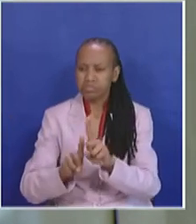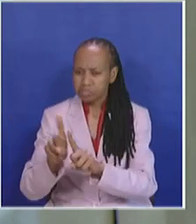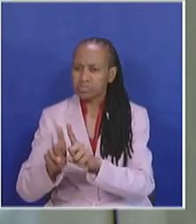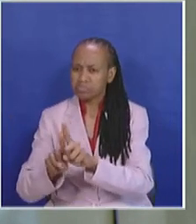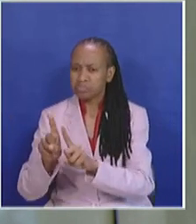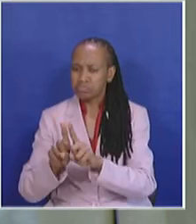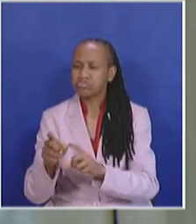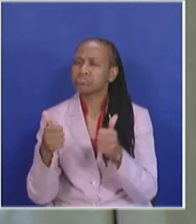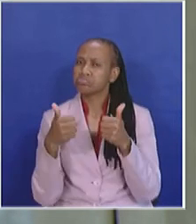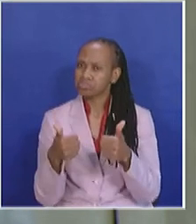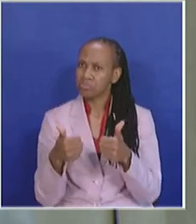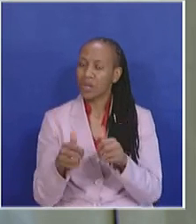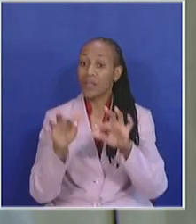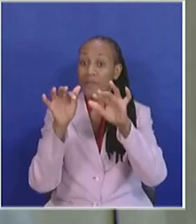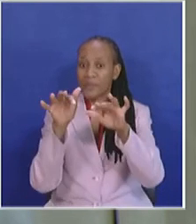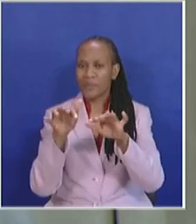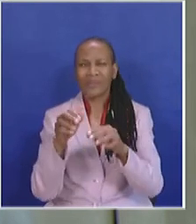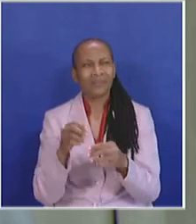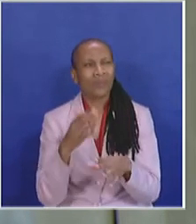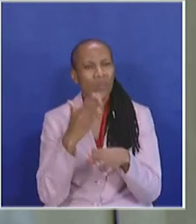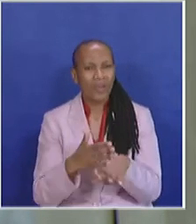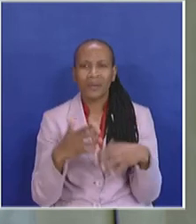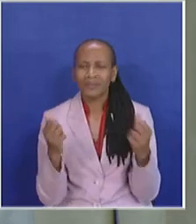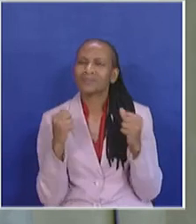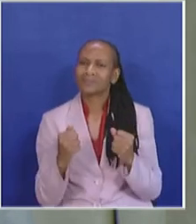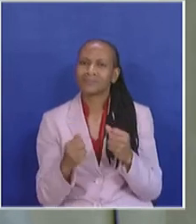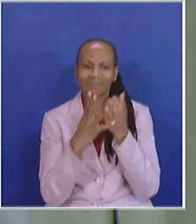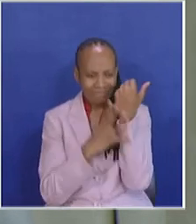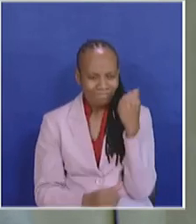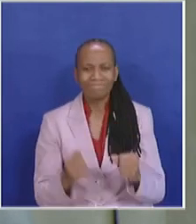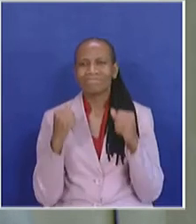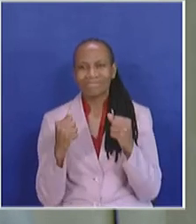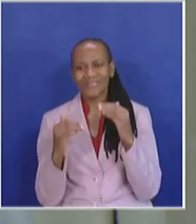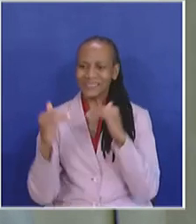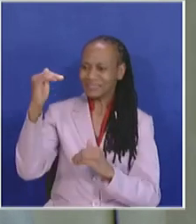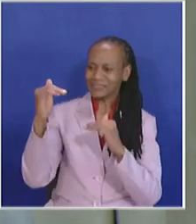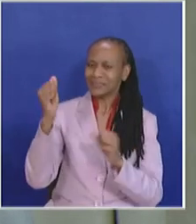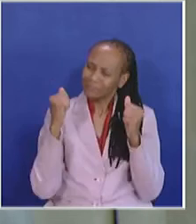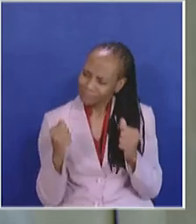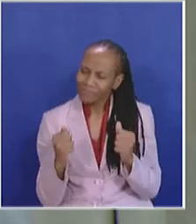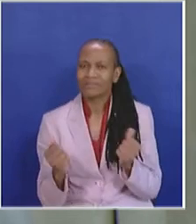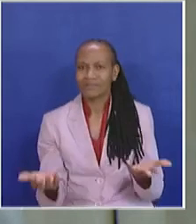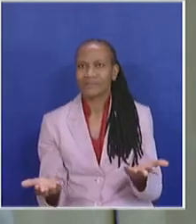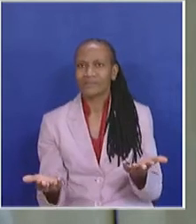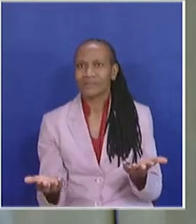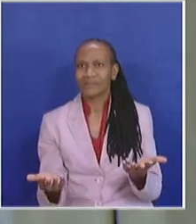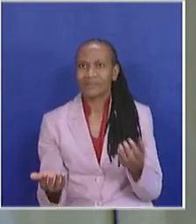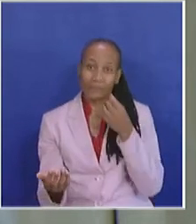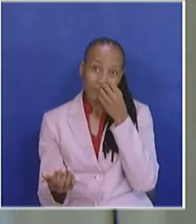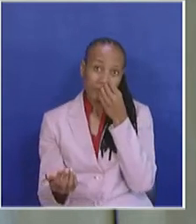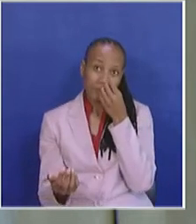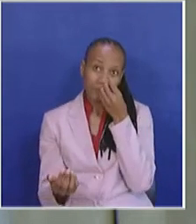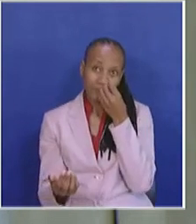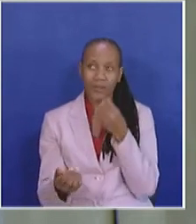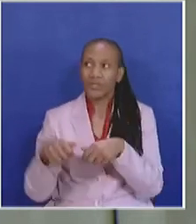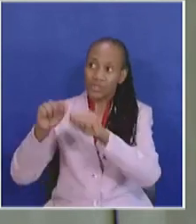people are still experiencing unemployment, poverty, and inequality. The negative effect, Chairperson,